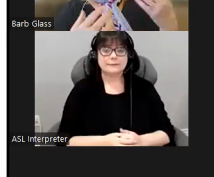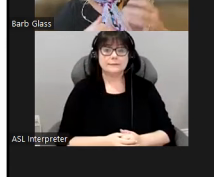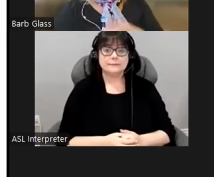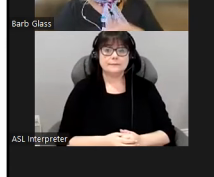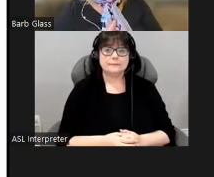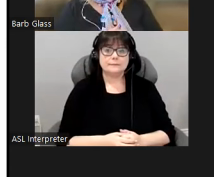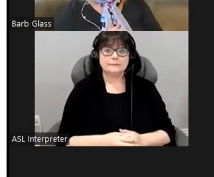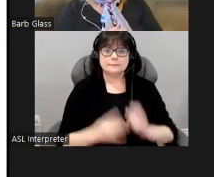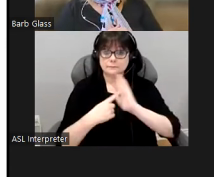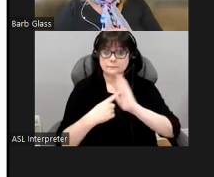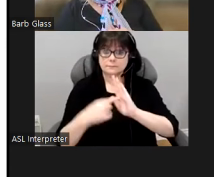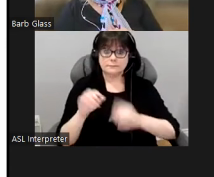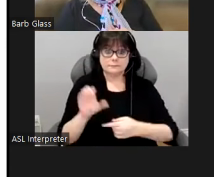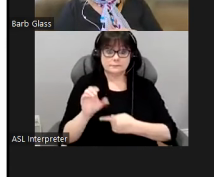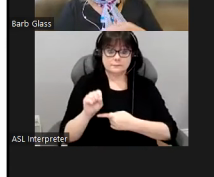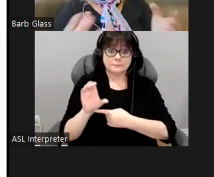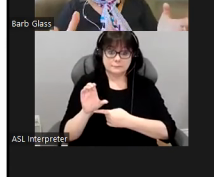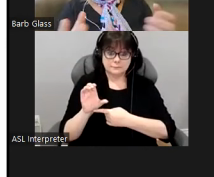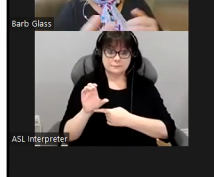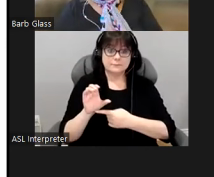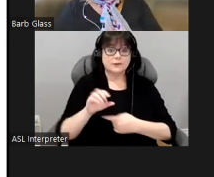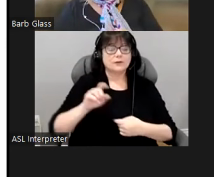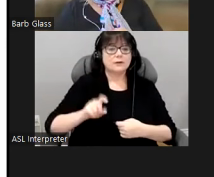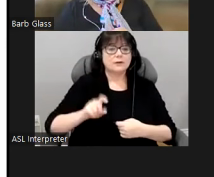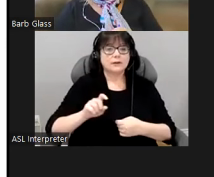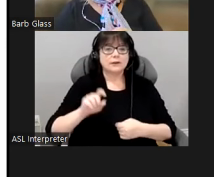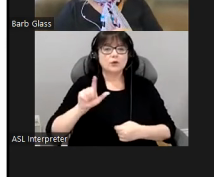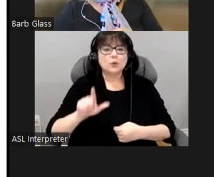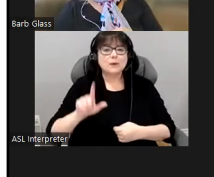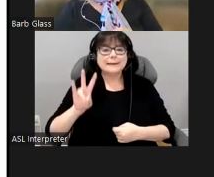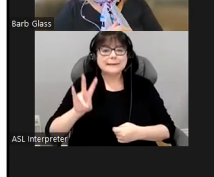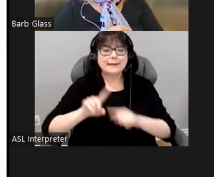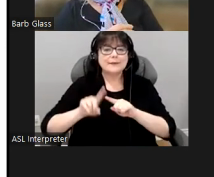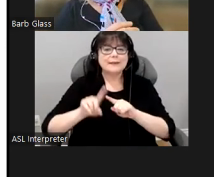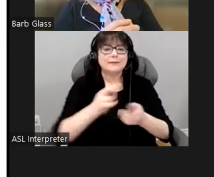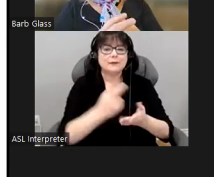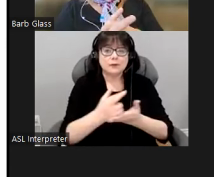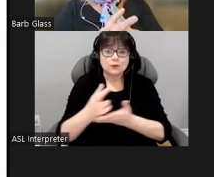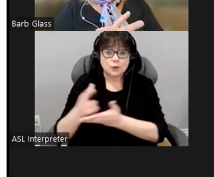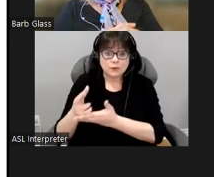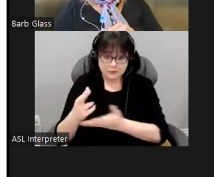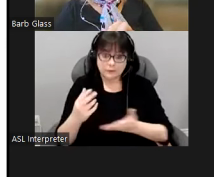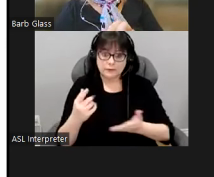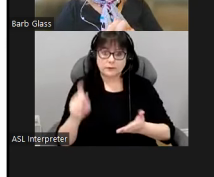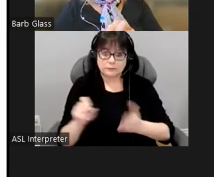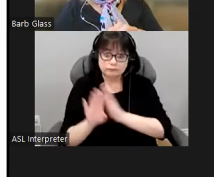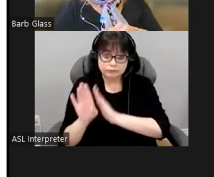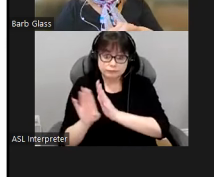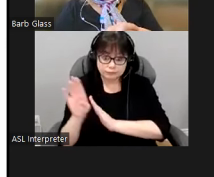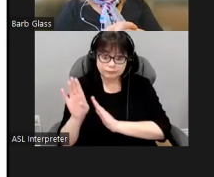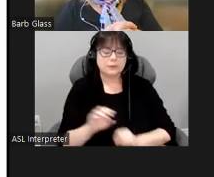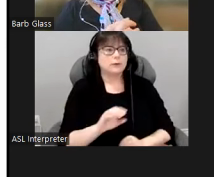CSC, for example, was contracted to develop 27 resources. I think that Community Literacy of Ontario